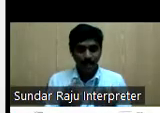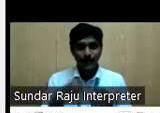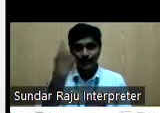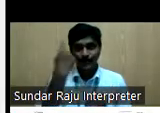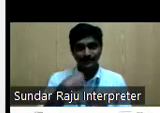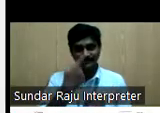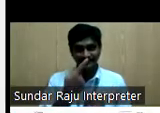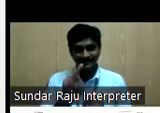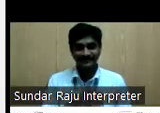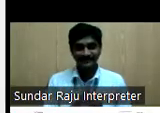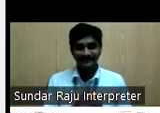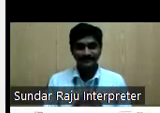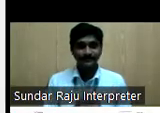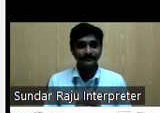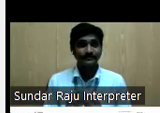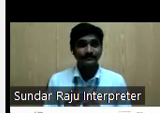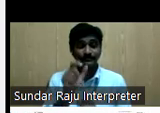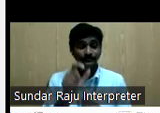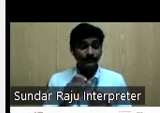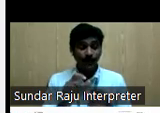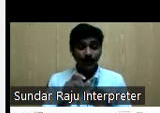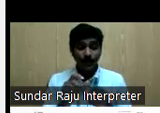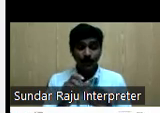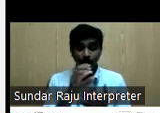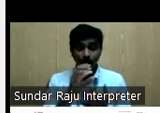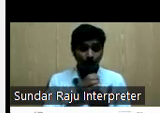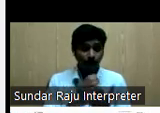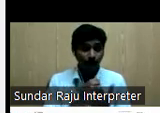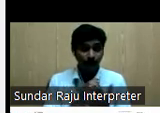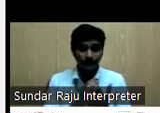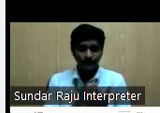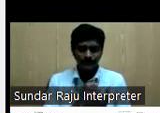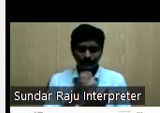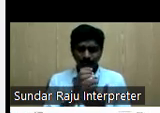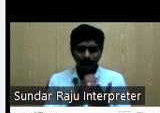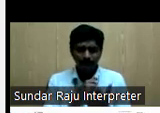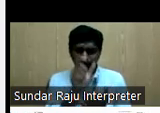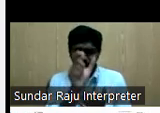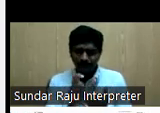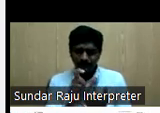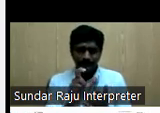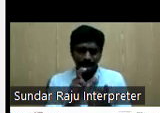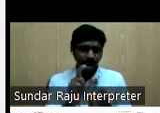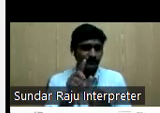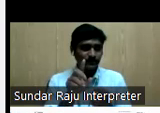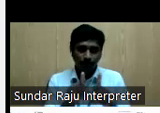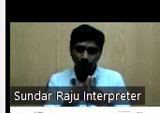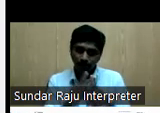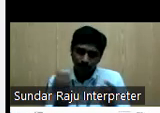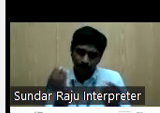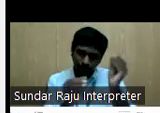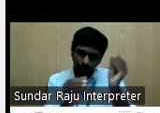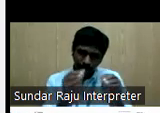has really shaped the course of development in the state of Telangana. I'm delighted to have with us Mr. Jayesh